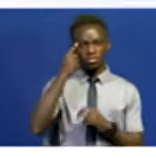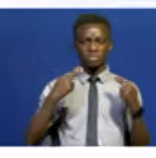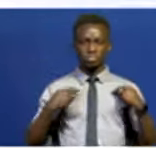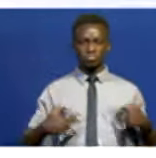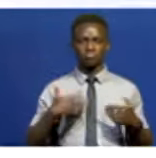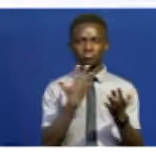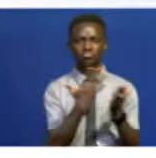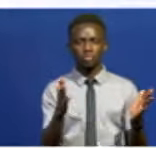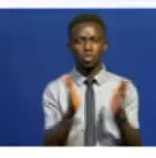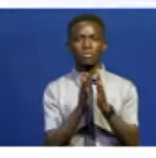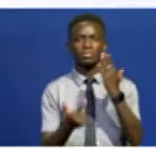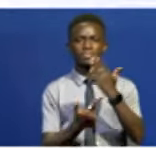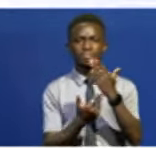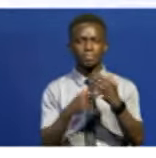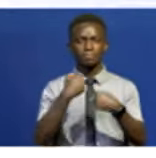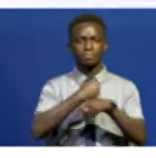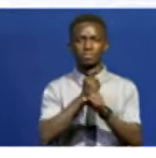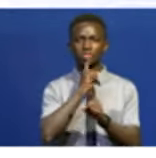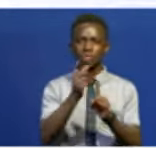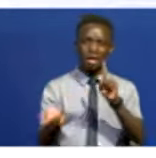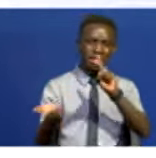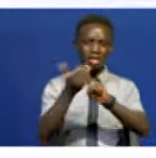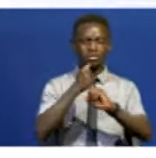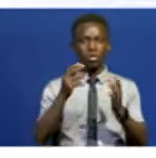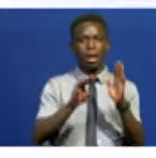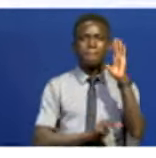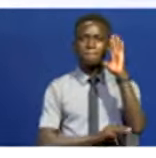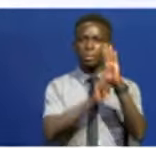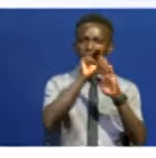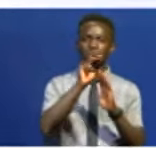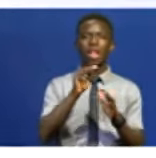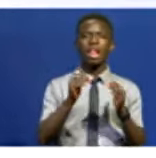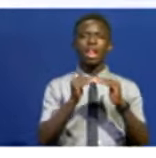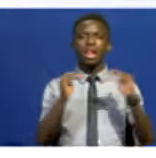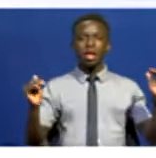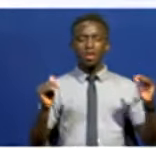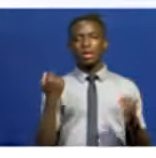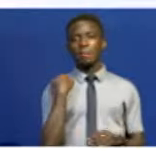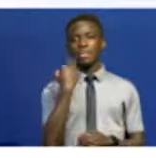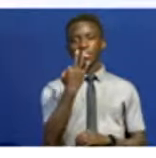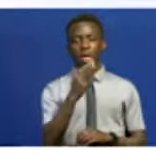achieves majority level number 3 or above. The country